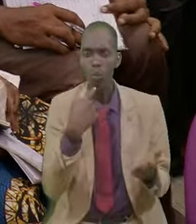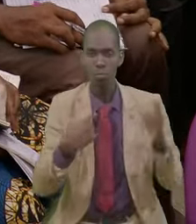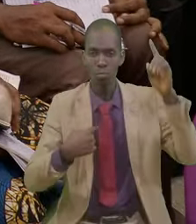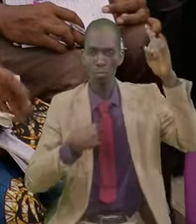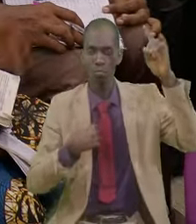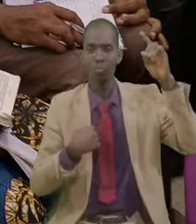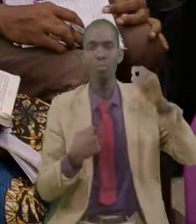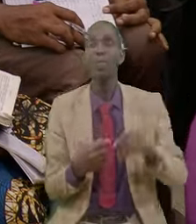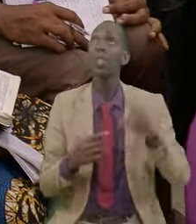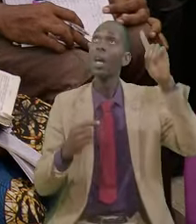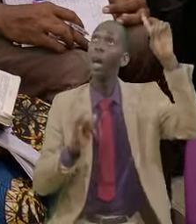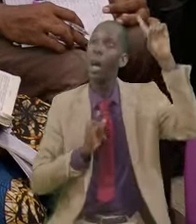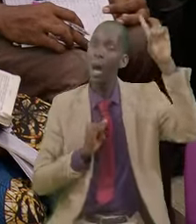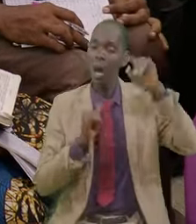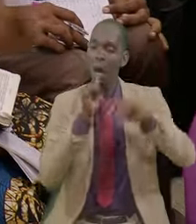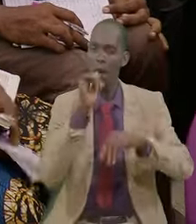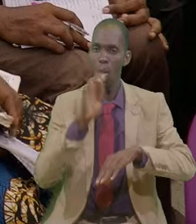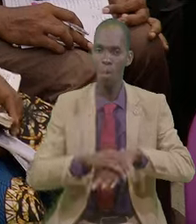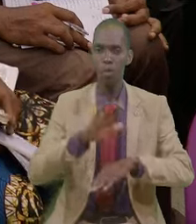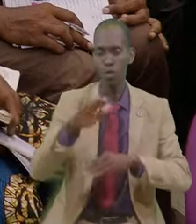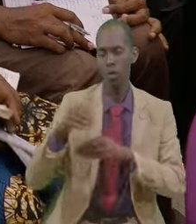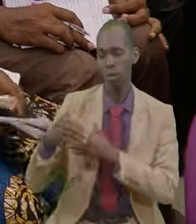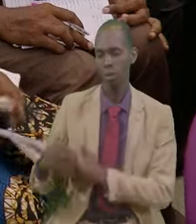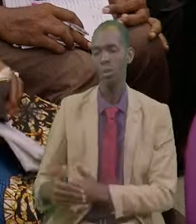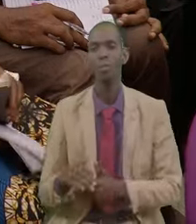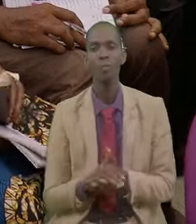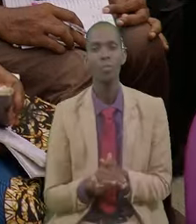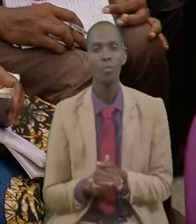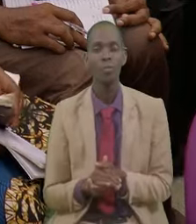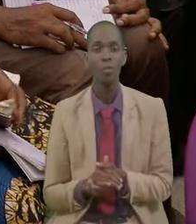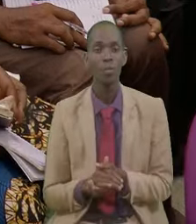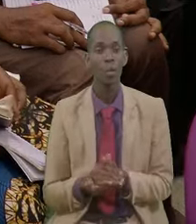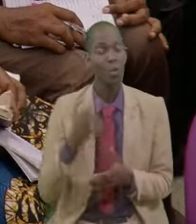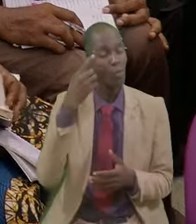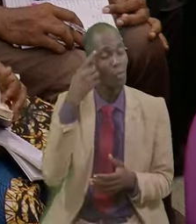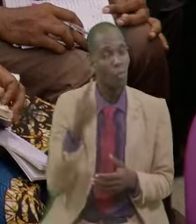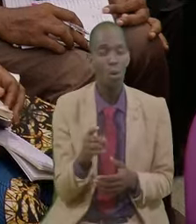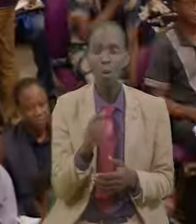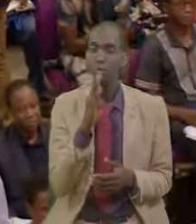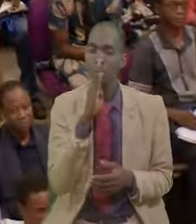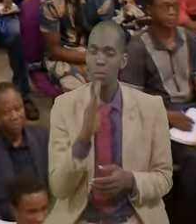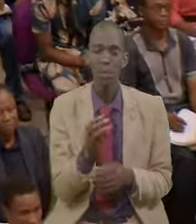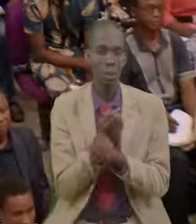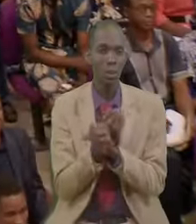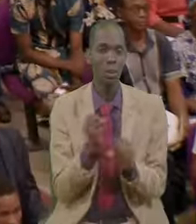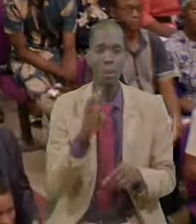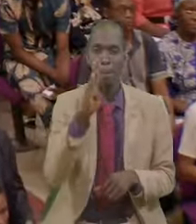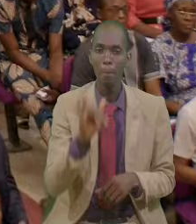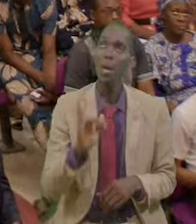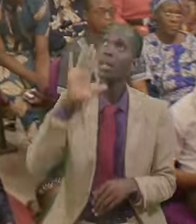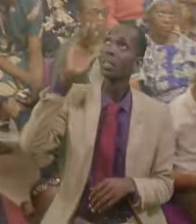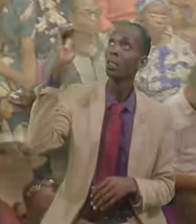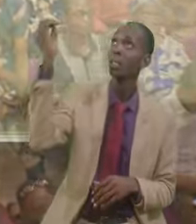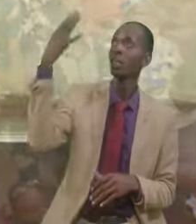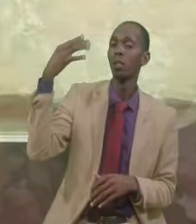am on your side. Look at that. It says, for being justified by his grace, we